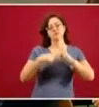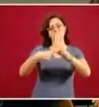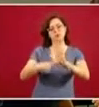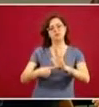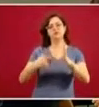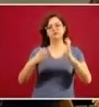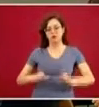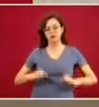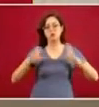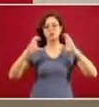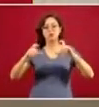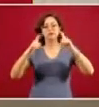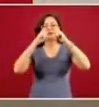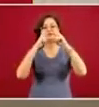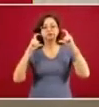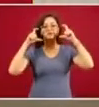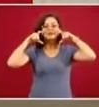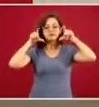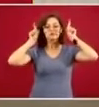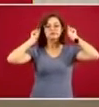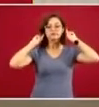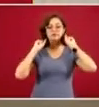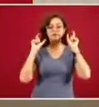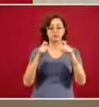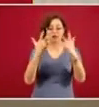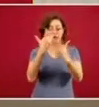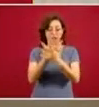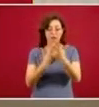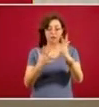this shows the proper measures to